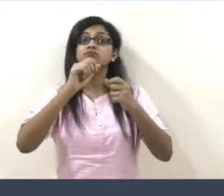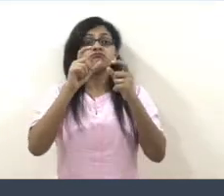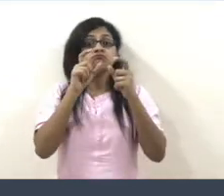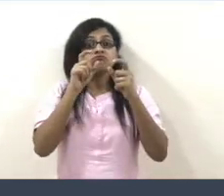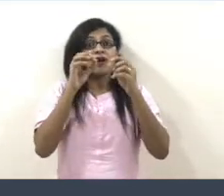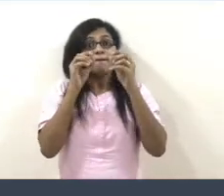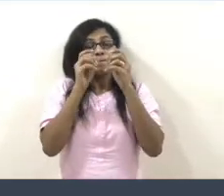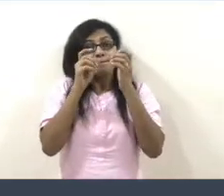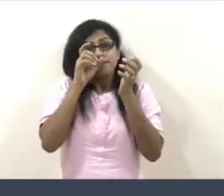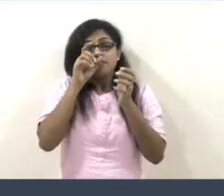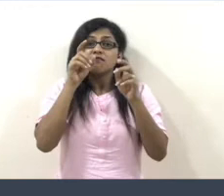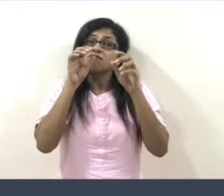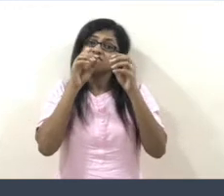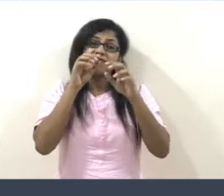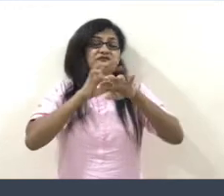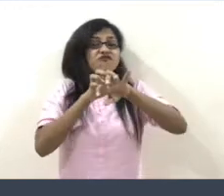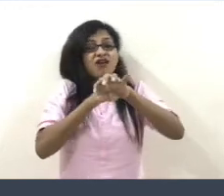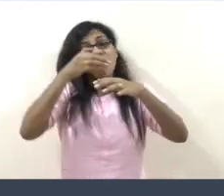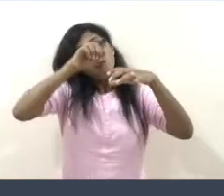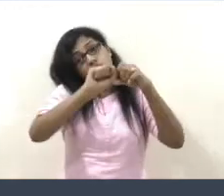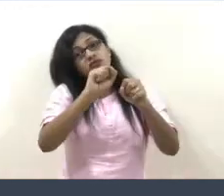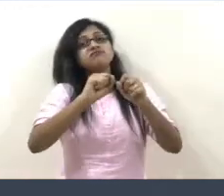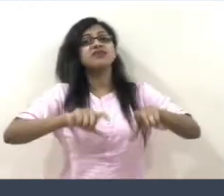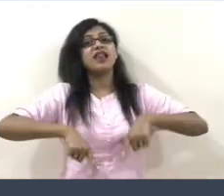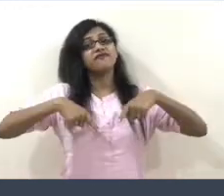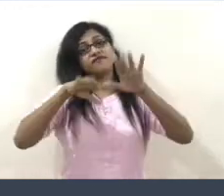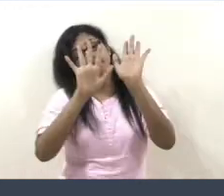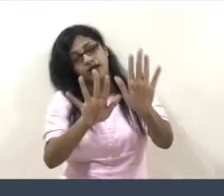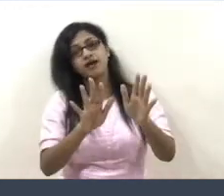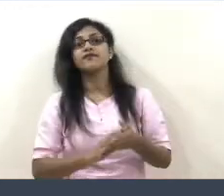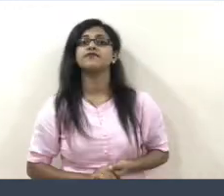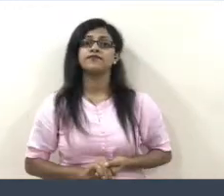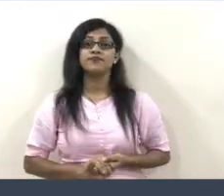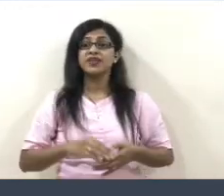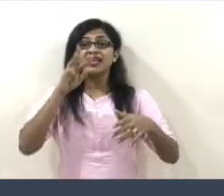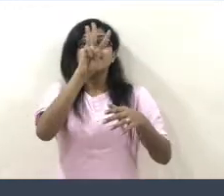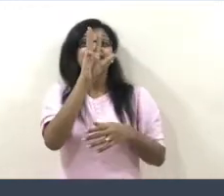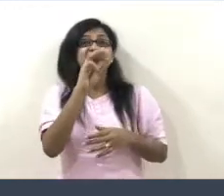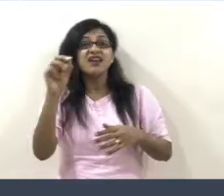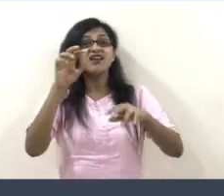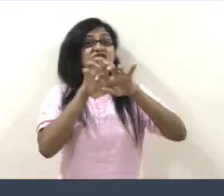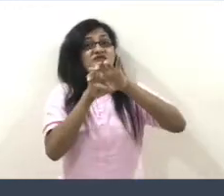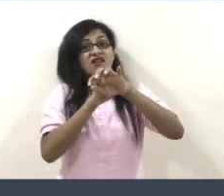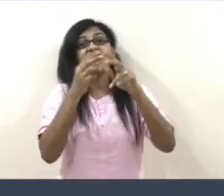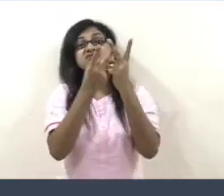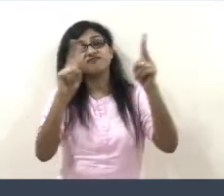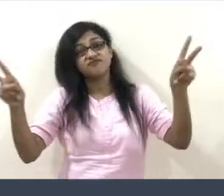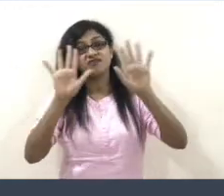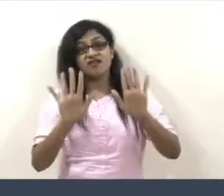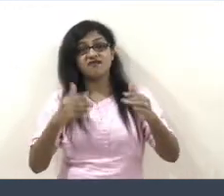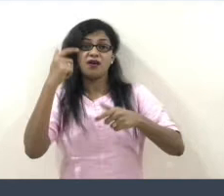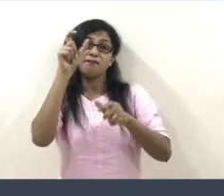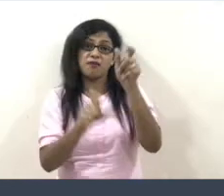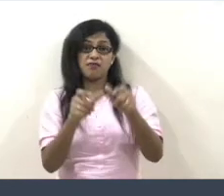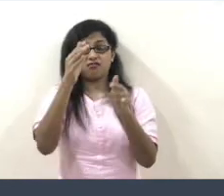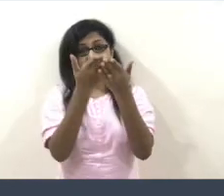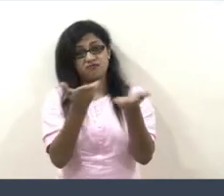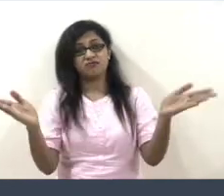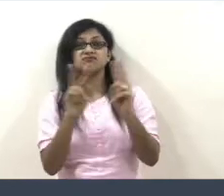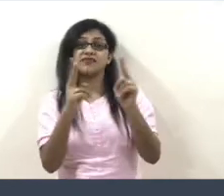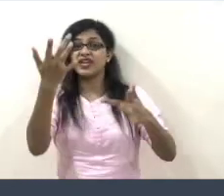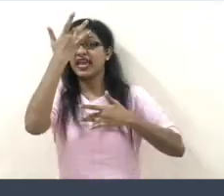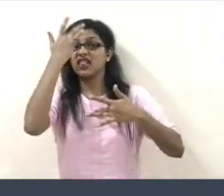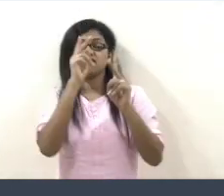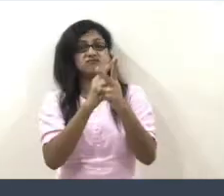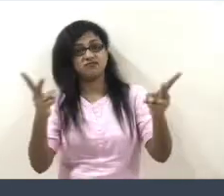pathogenic to humans and are known to cause diseases. Viruses are really small infectious agents and only carry out certain life processes